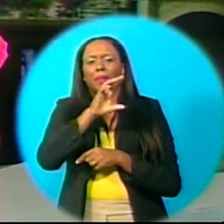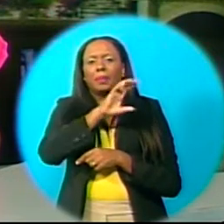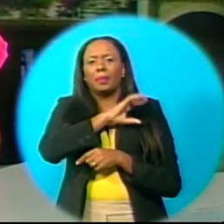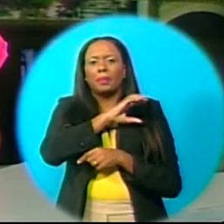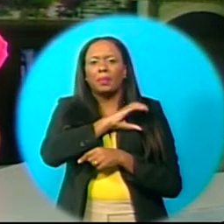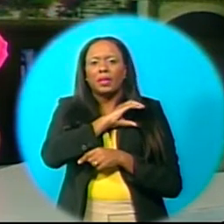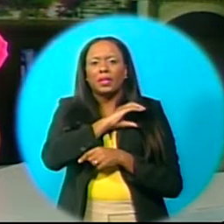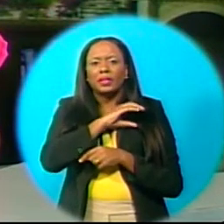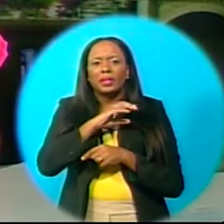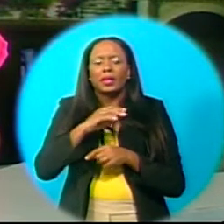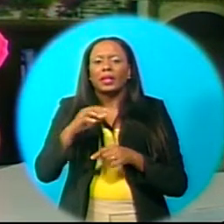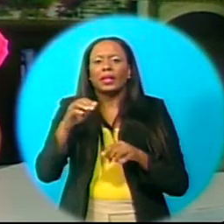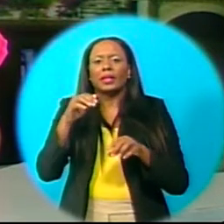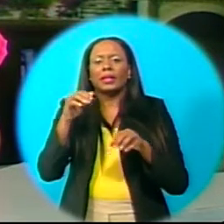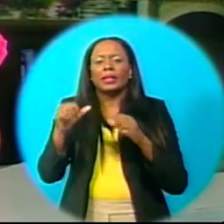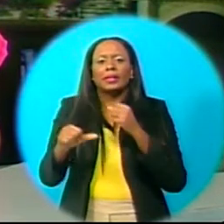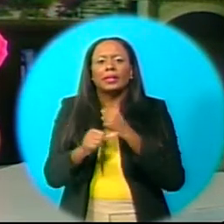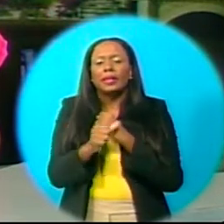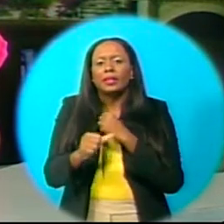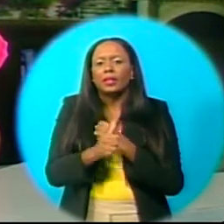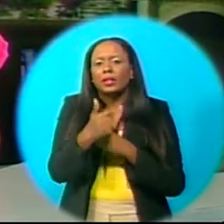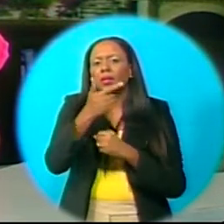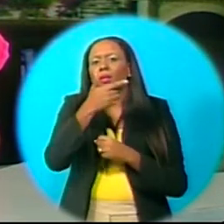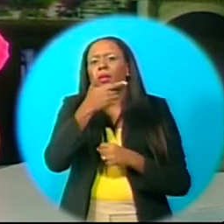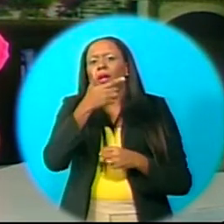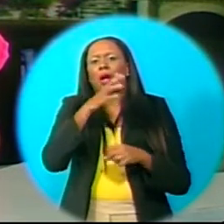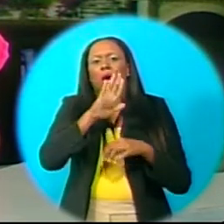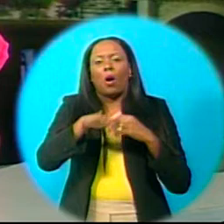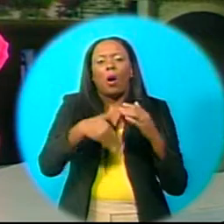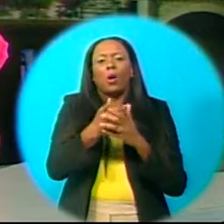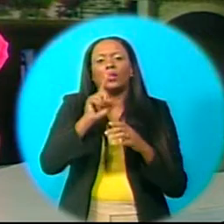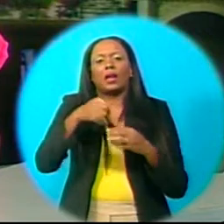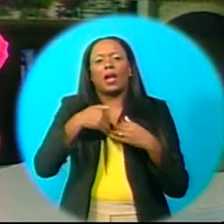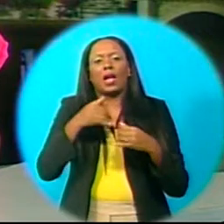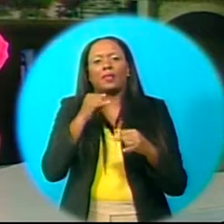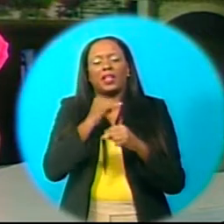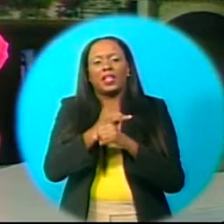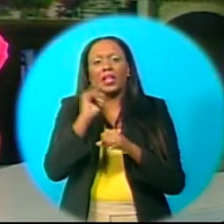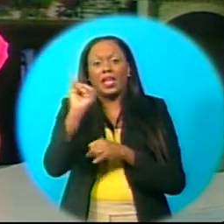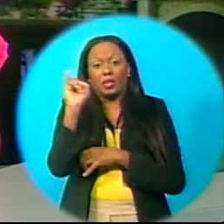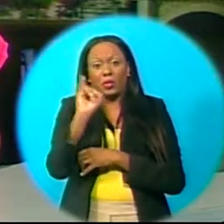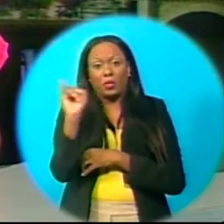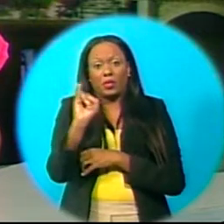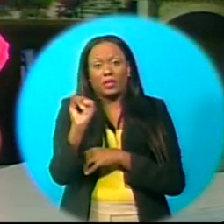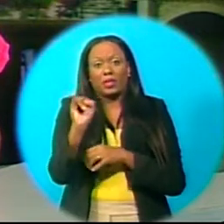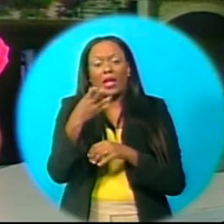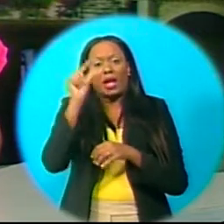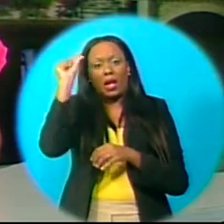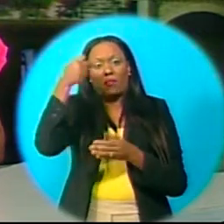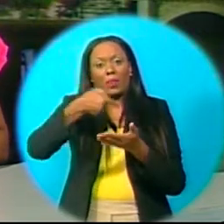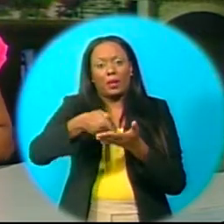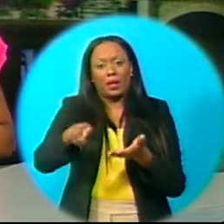to protect the population, every officer should be insured at the expense of the state.